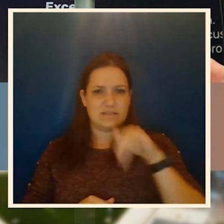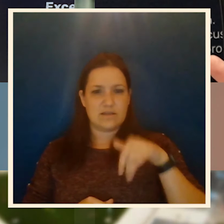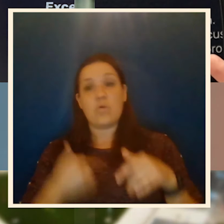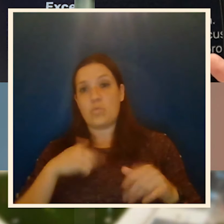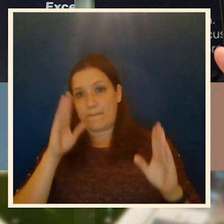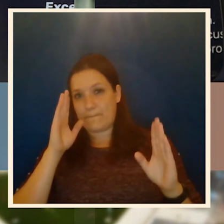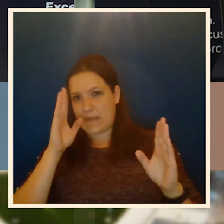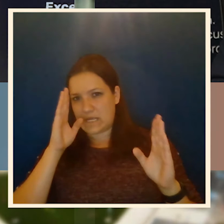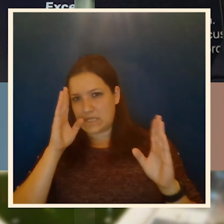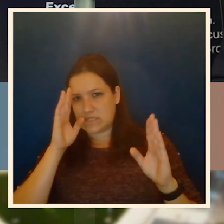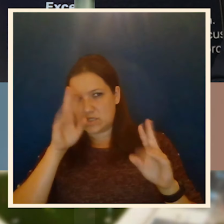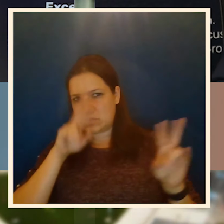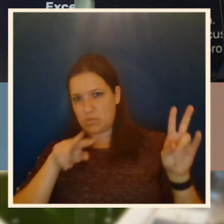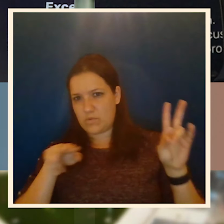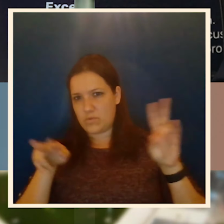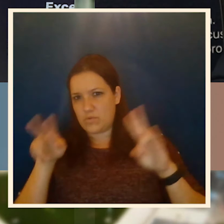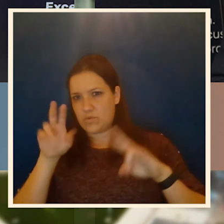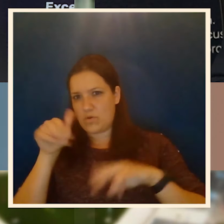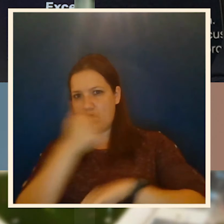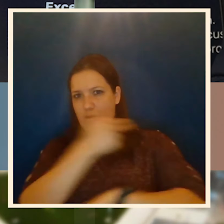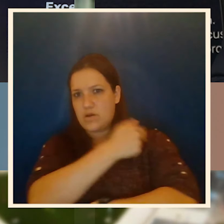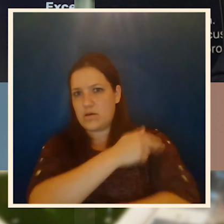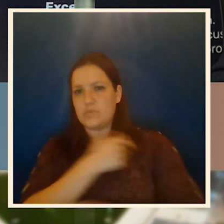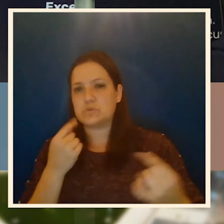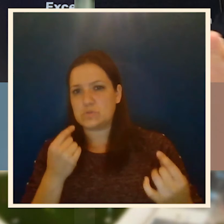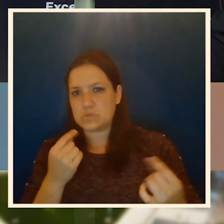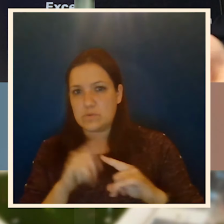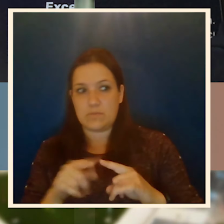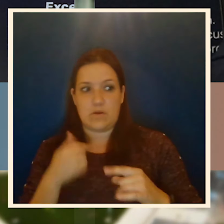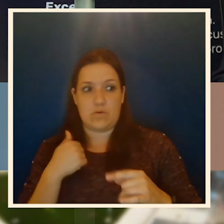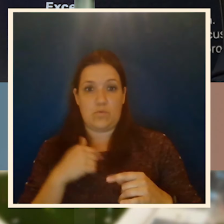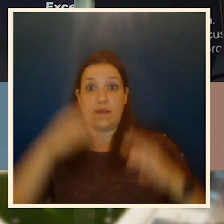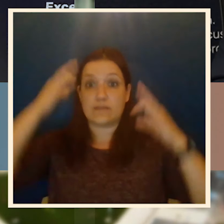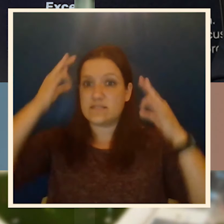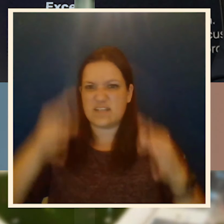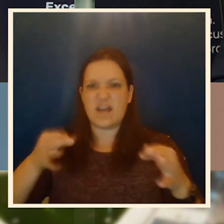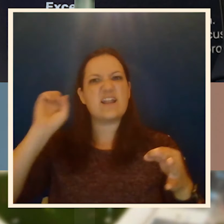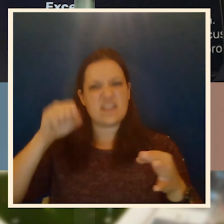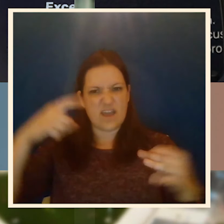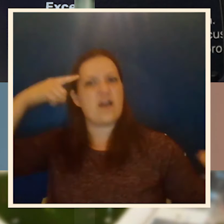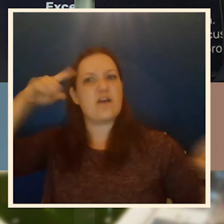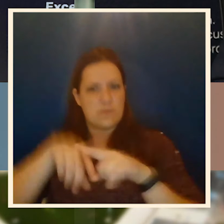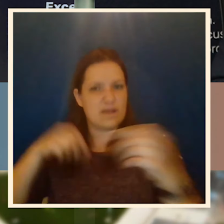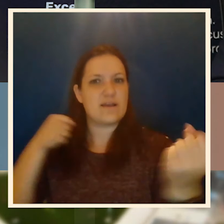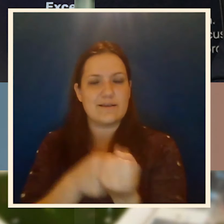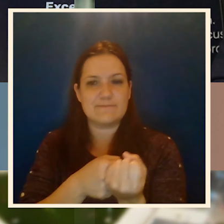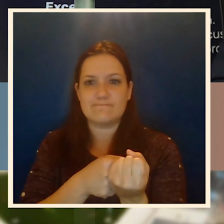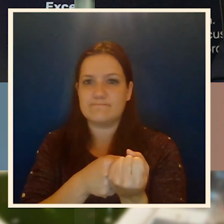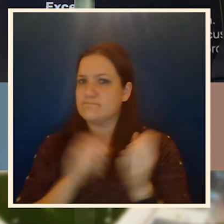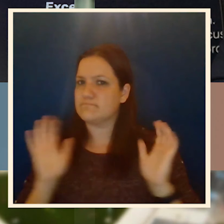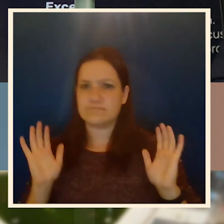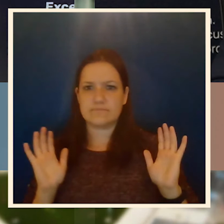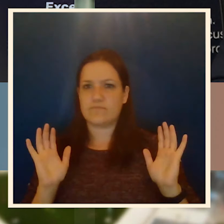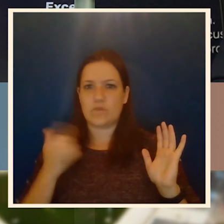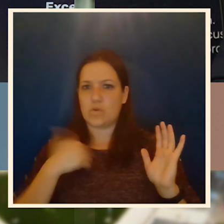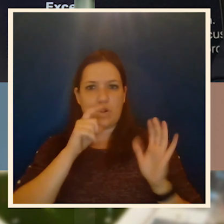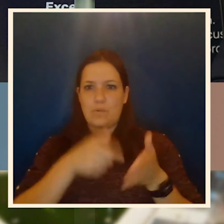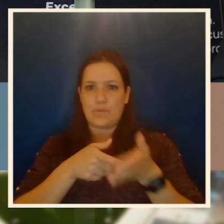under consideration by us right now. We're not evaluating it. And we're certainly paying attention to what's going on with these other hospitals,